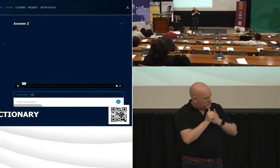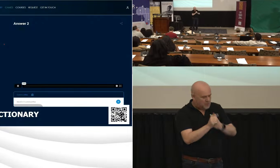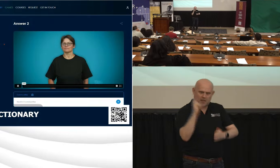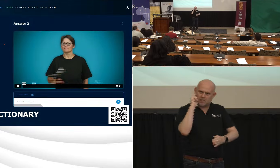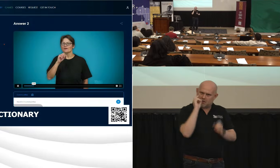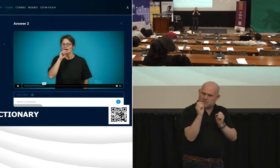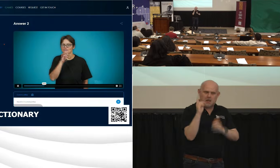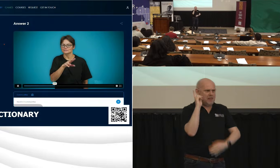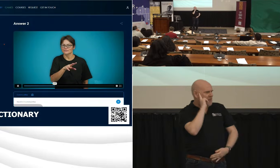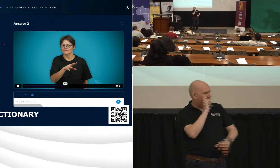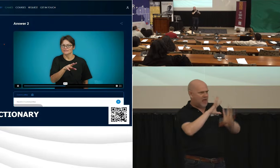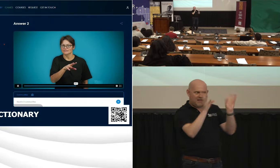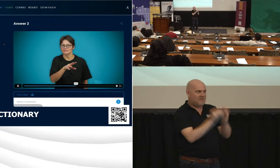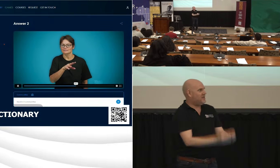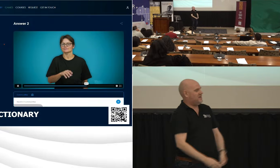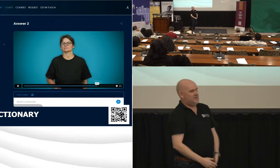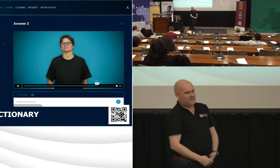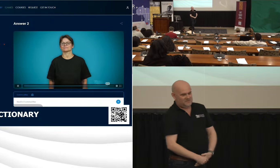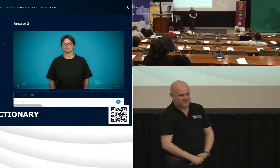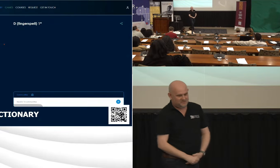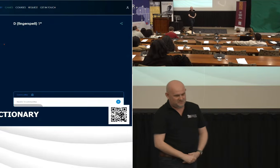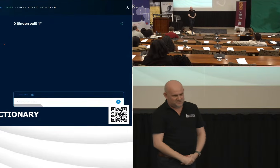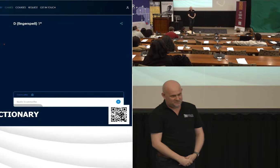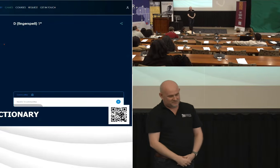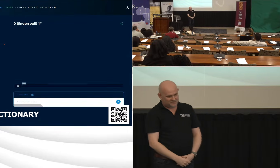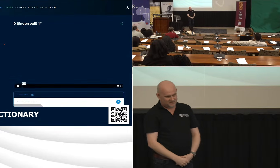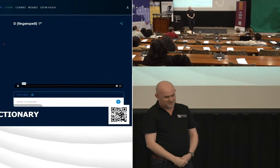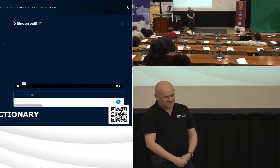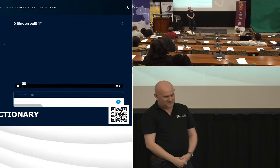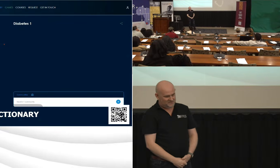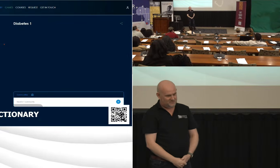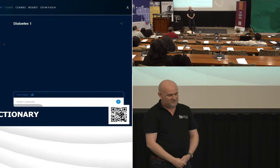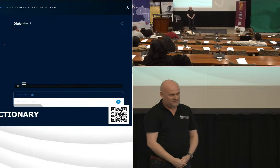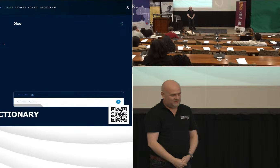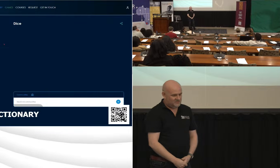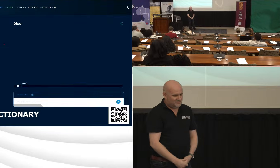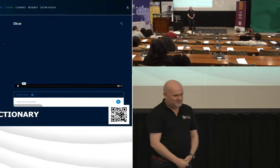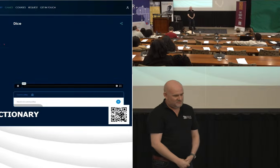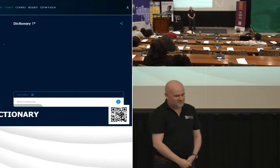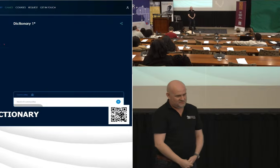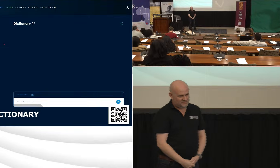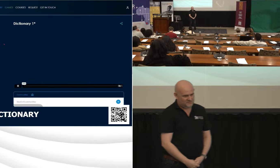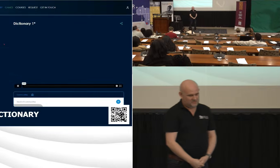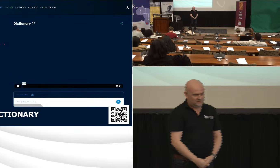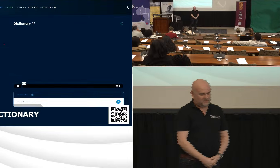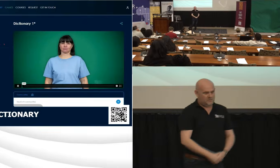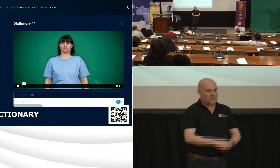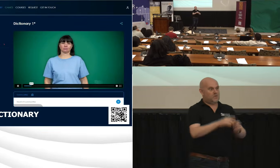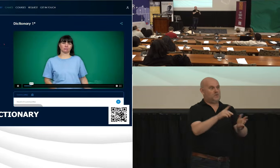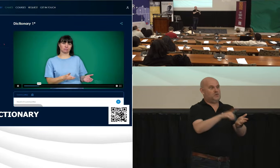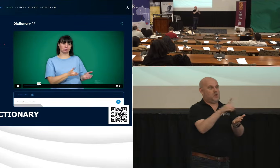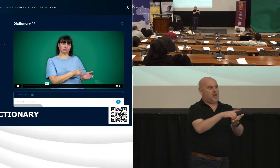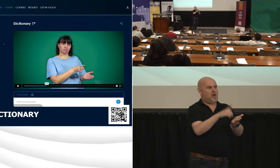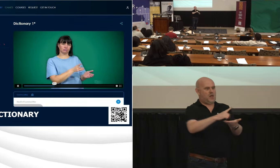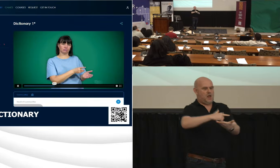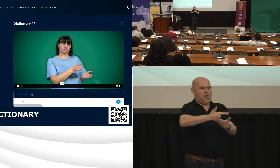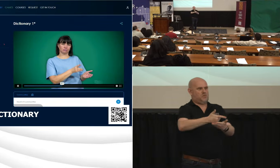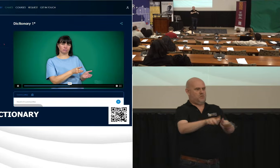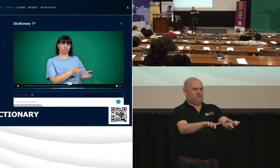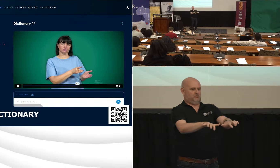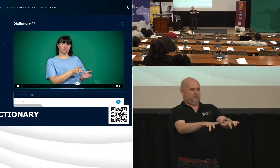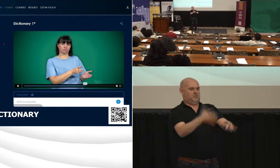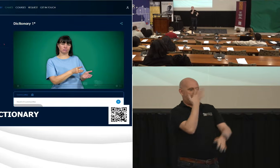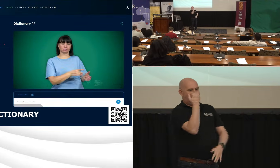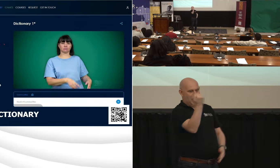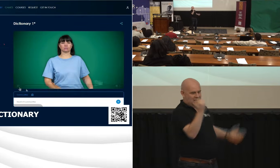is a deaf-led project. And also sign models, and everyone included in the project is deaf. So this